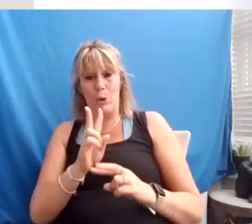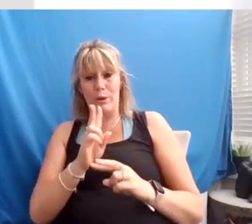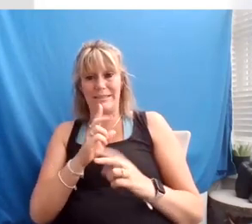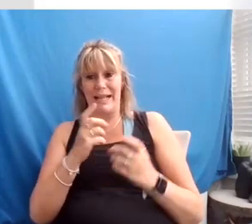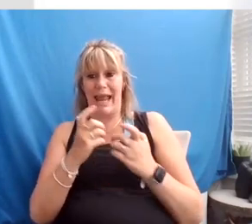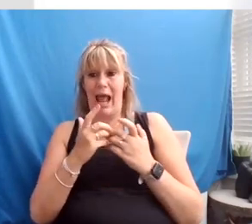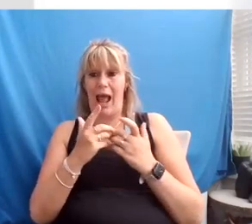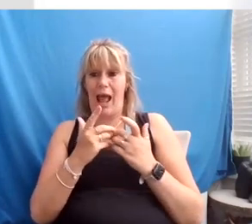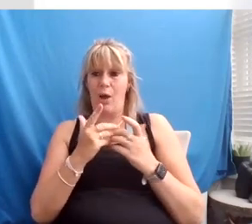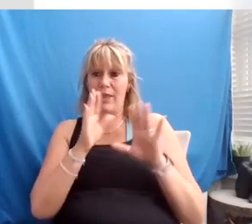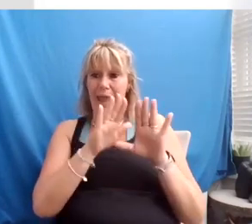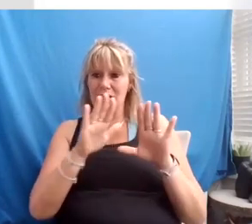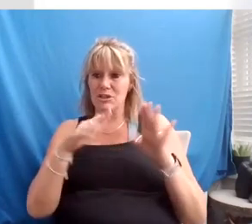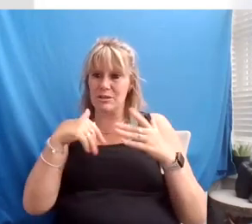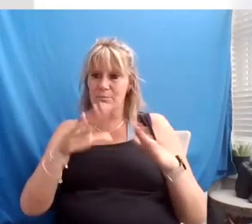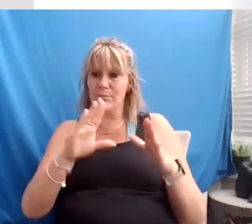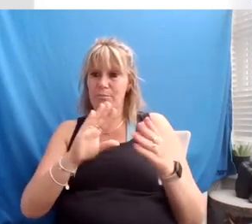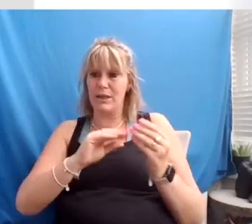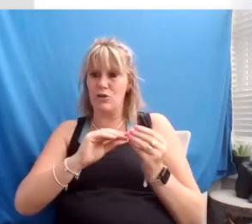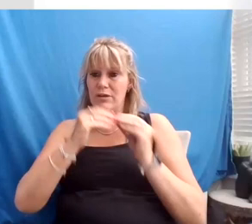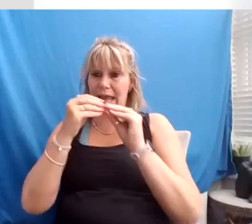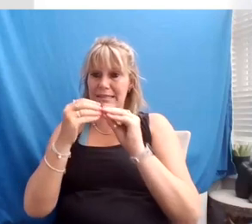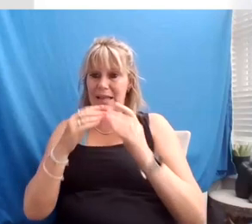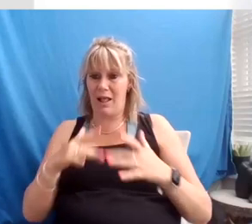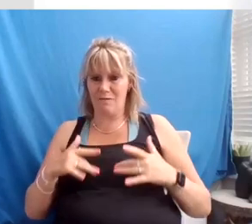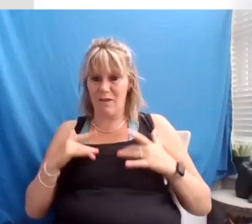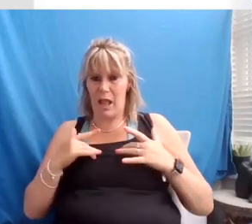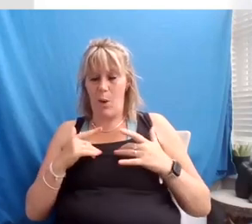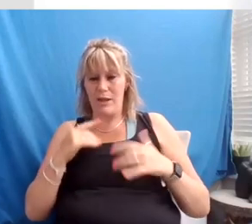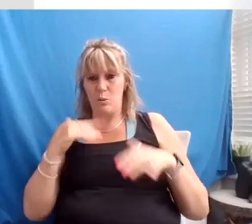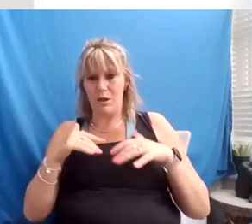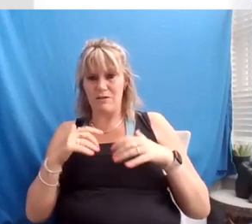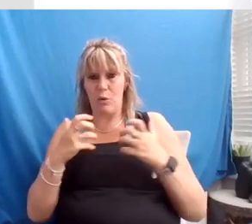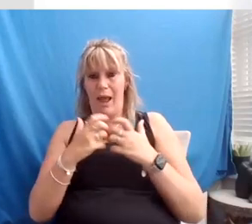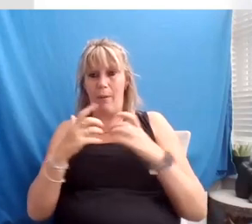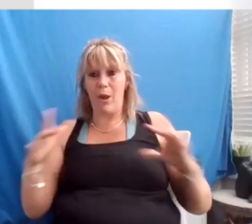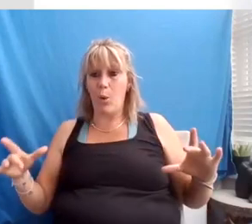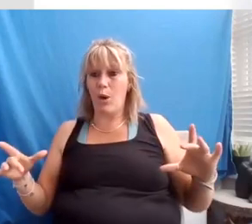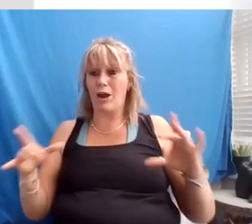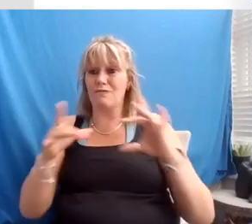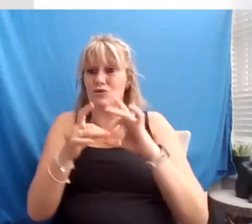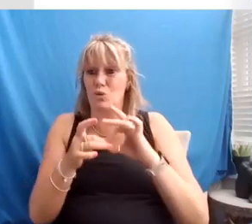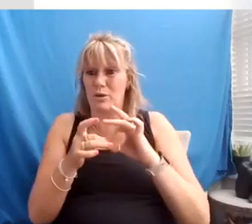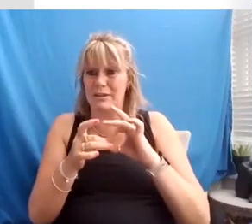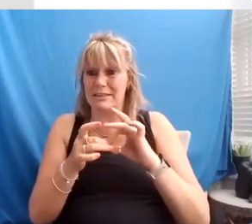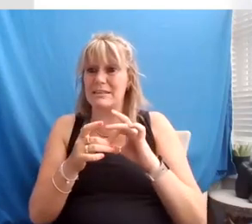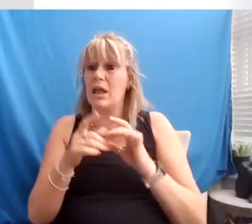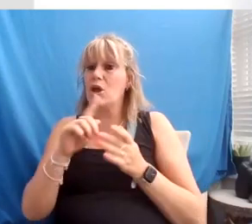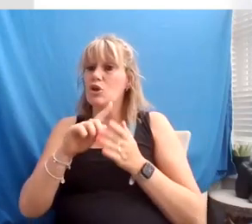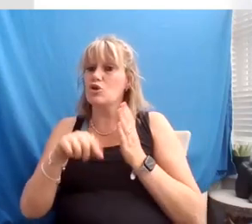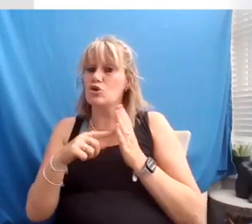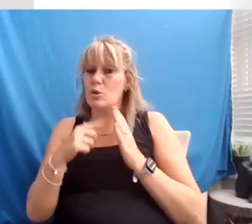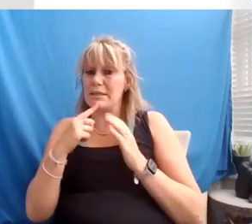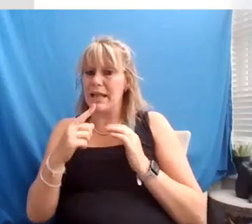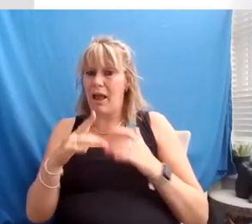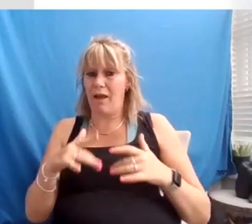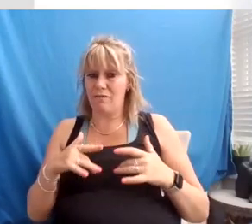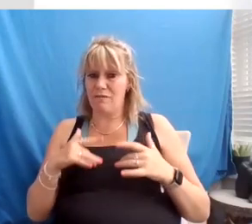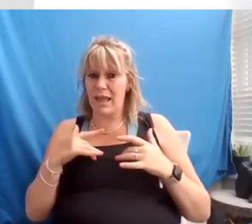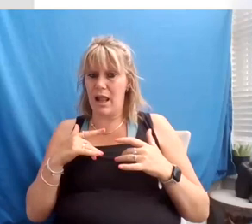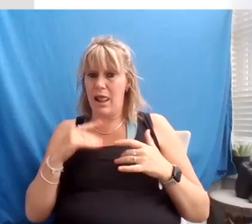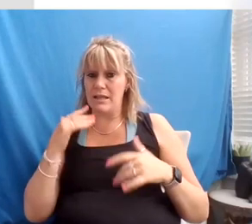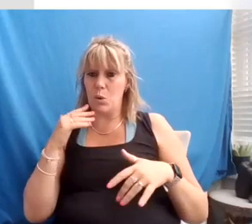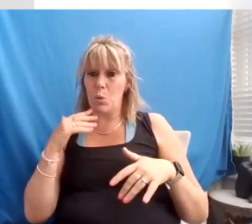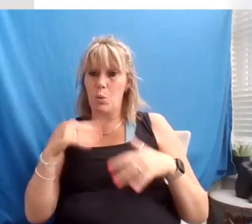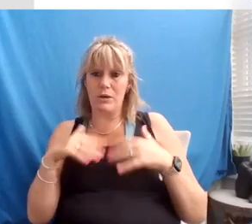I think it's wonderful how everything sits together. So thank you. I think it's a wonderful piece. I think one of